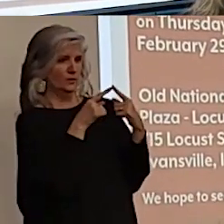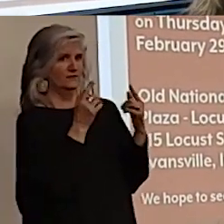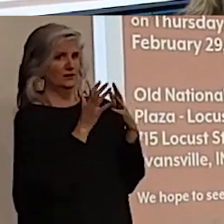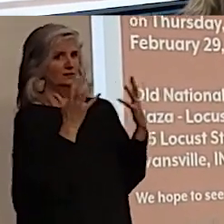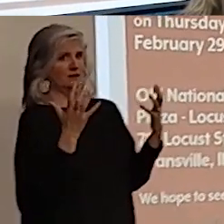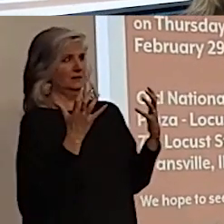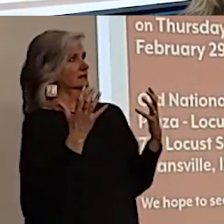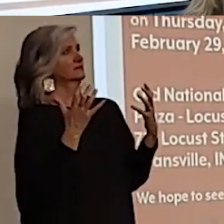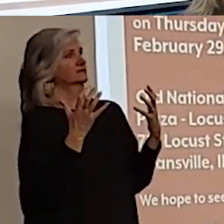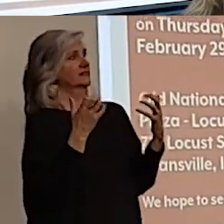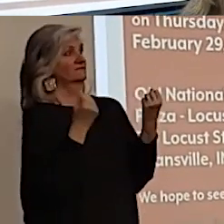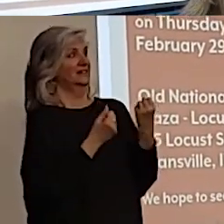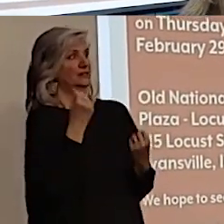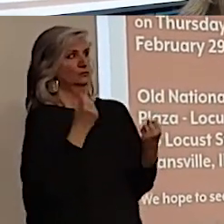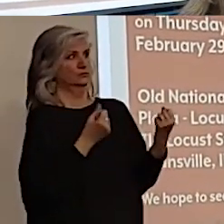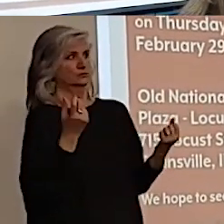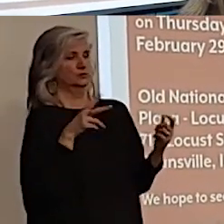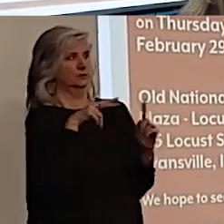up.